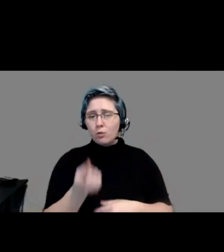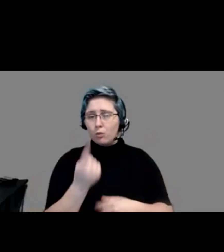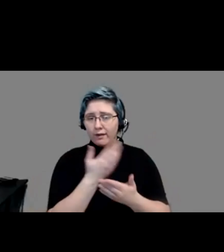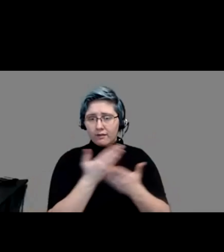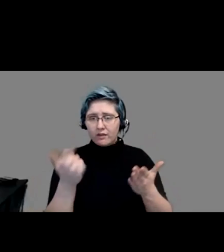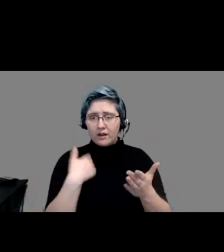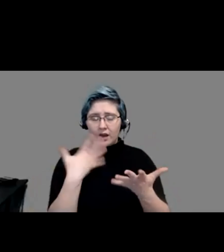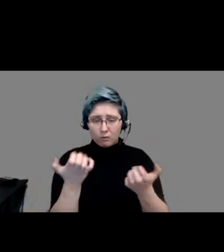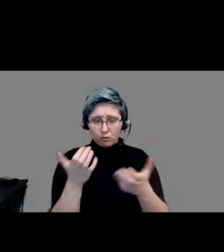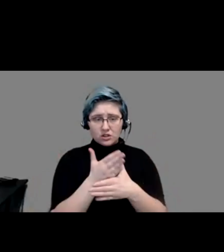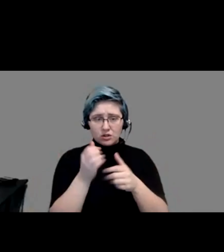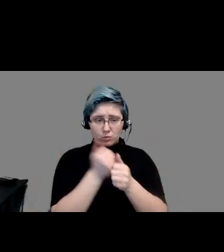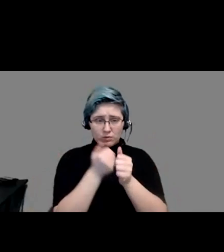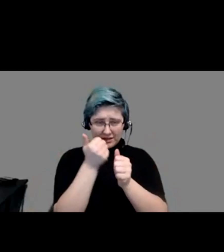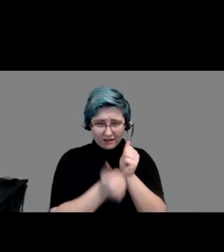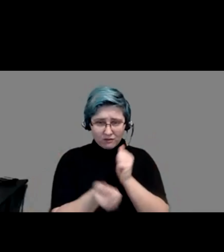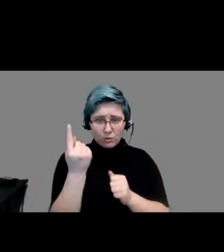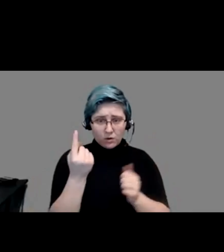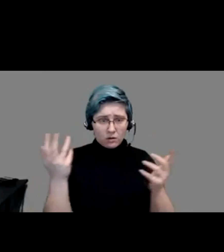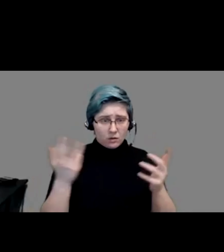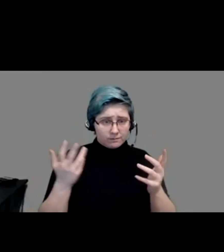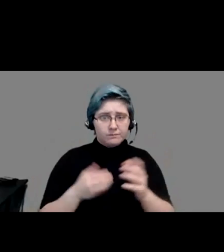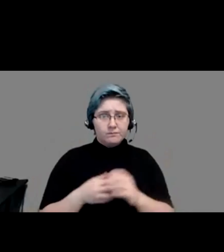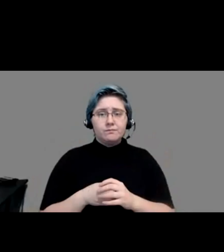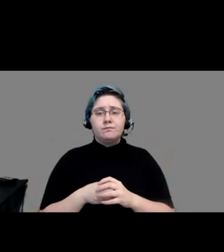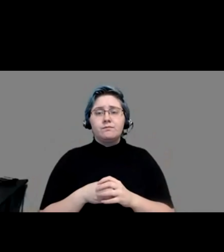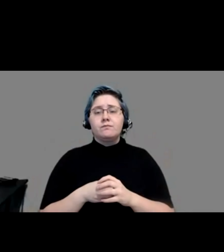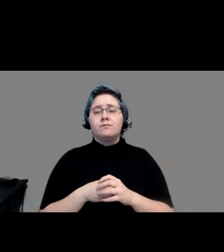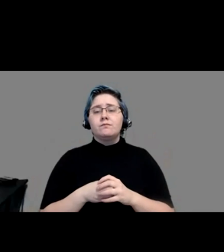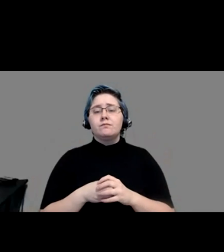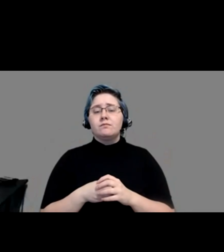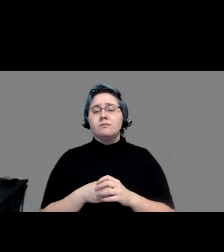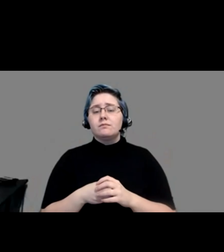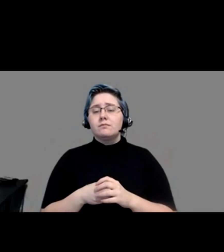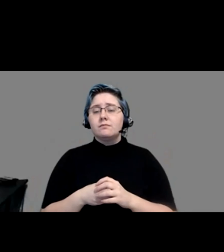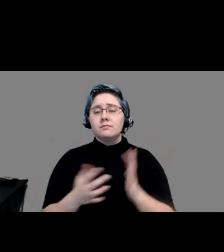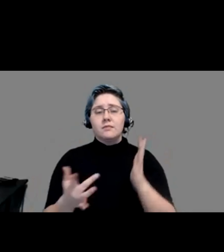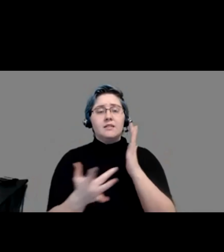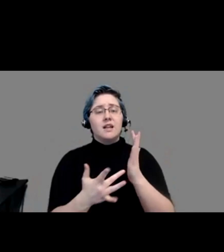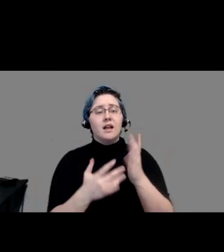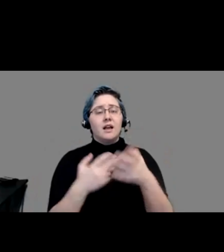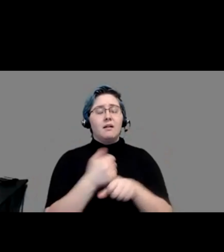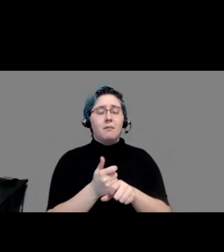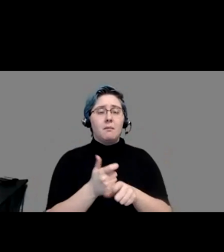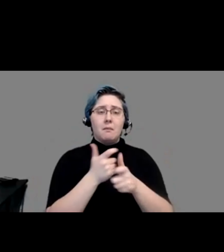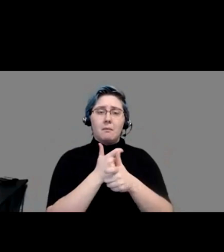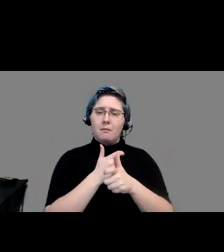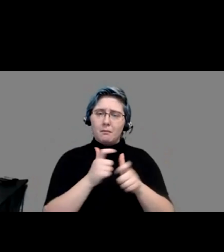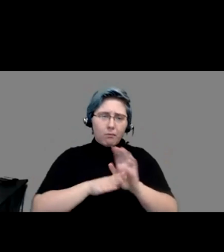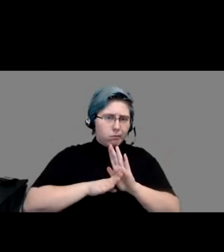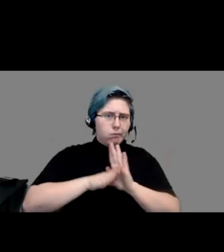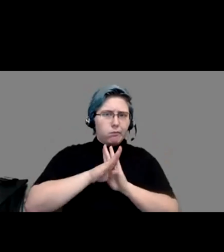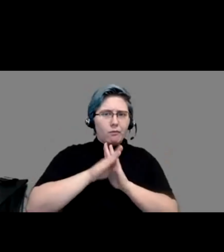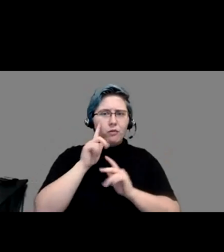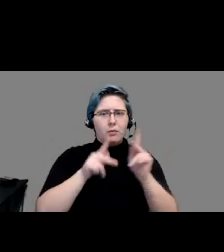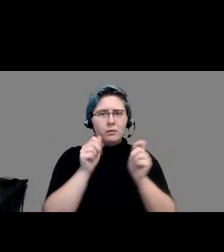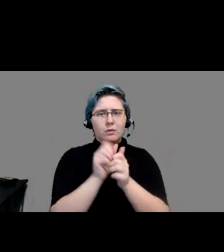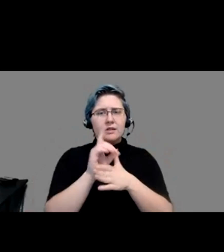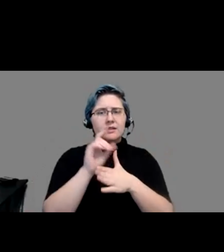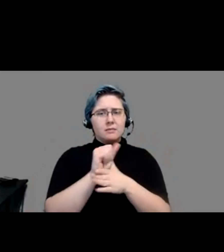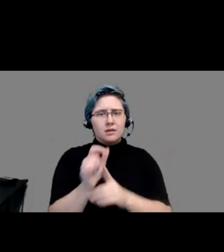like to share with everyone is that technology creates a tremendous upside for people with disabilities,